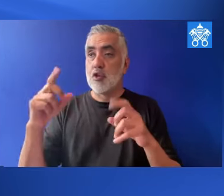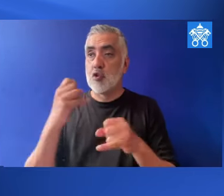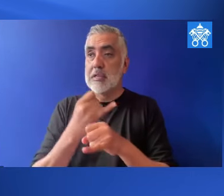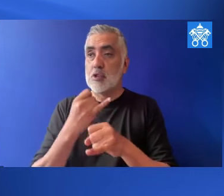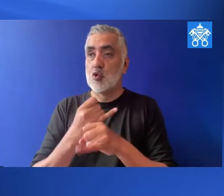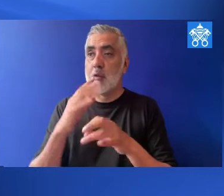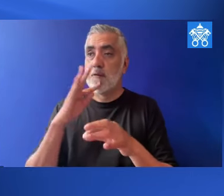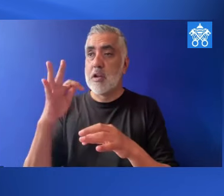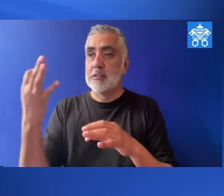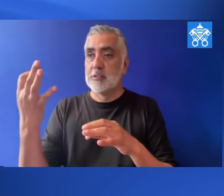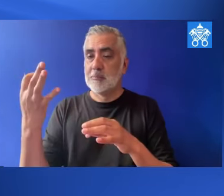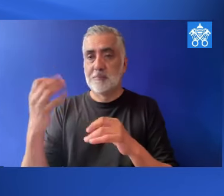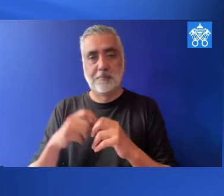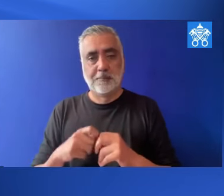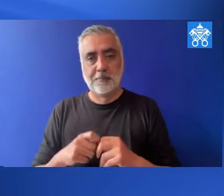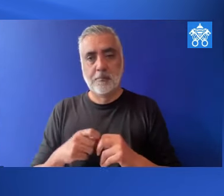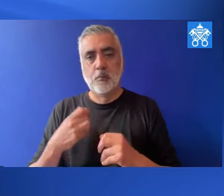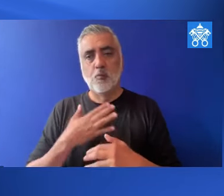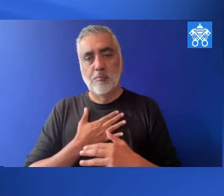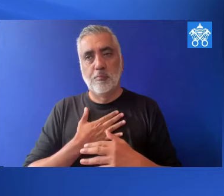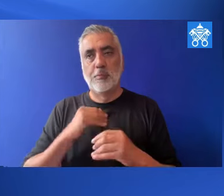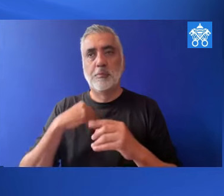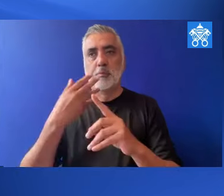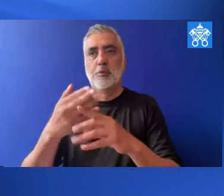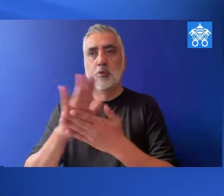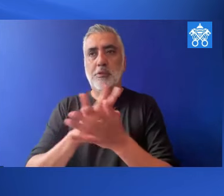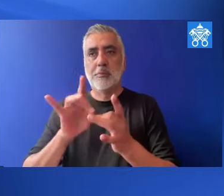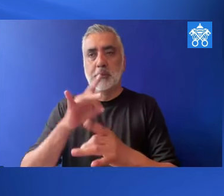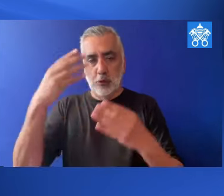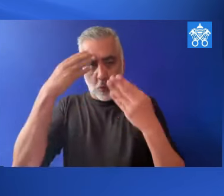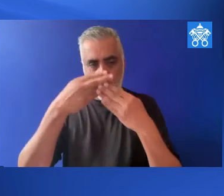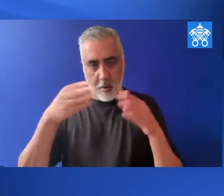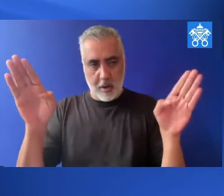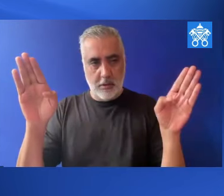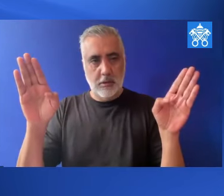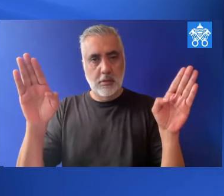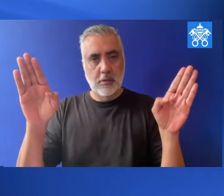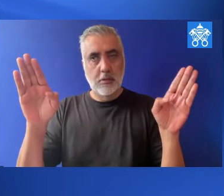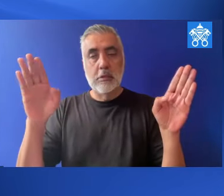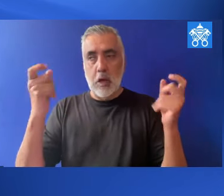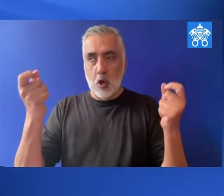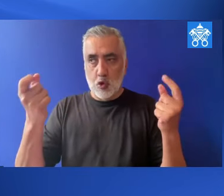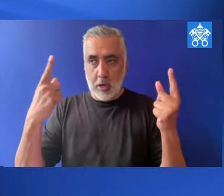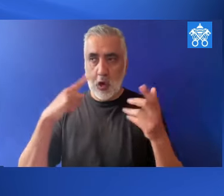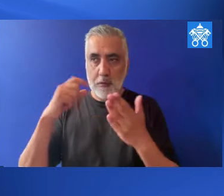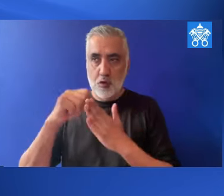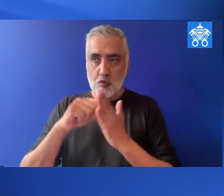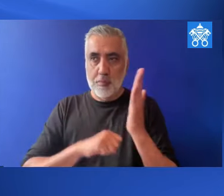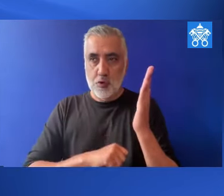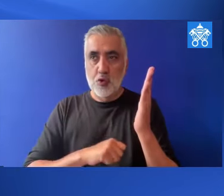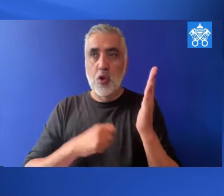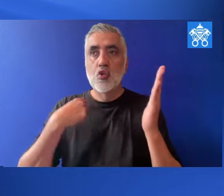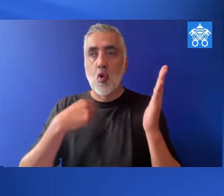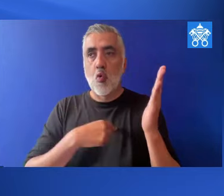of France. We implore the Holy Spirit to open our minds to the understanding of the Scriptures so we